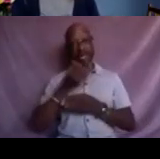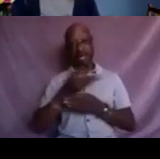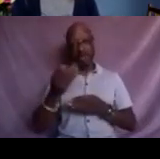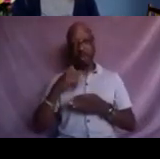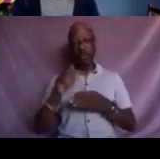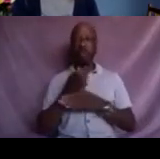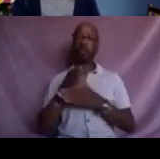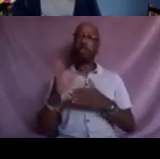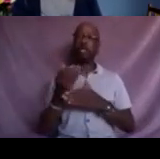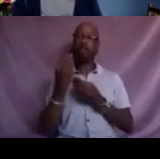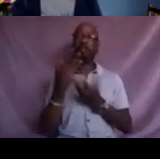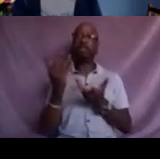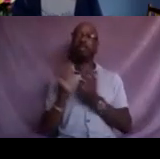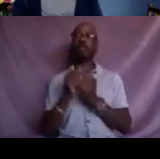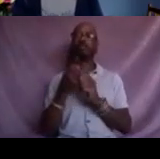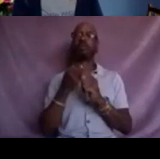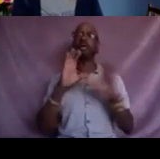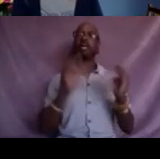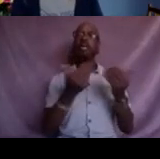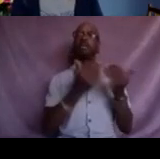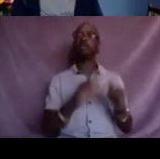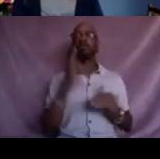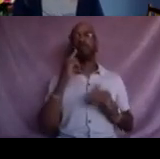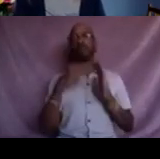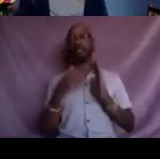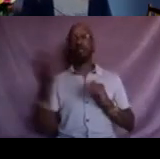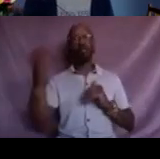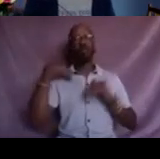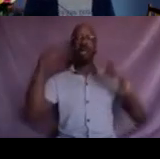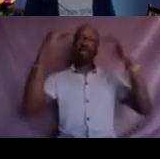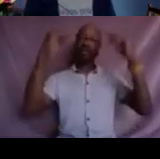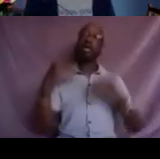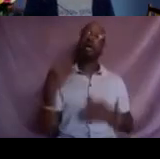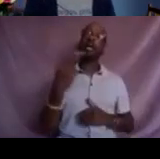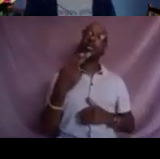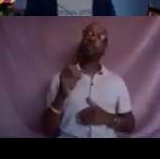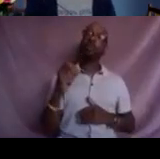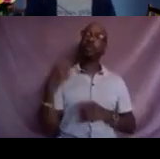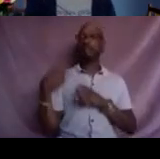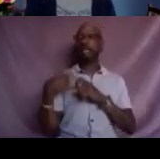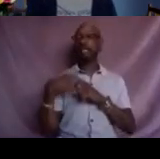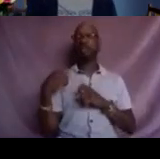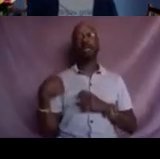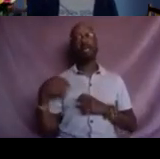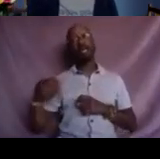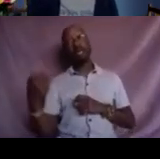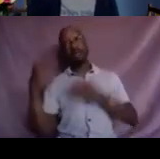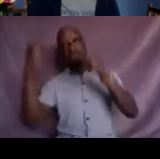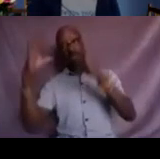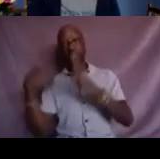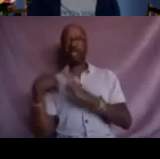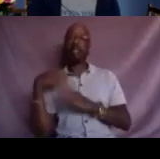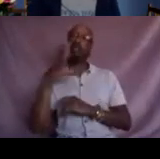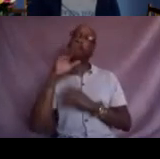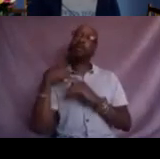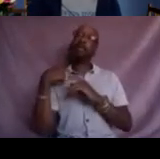your classrooms. So for example, I, again, used to teach high school Spanish, and so I had a fellow Spanish 1 teacher that I worked with a lot.